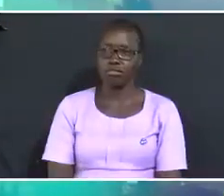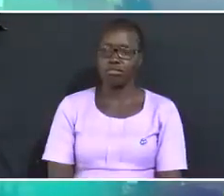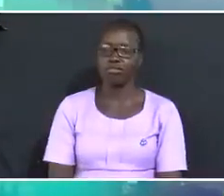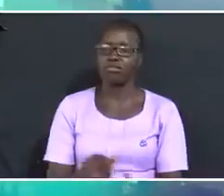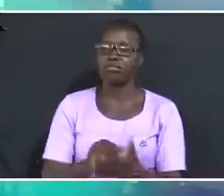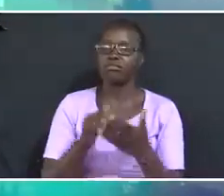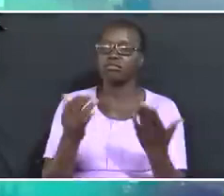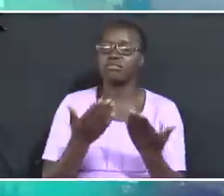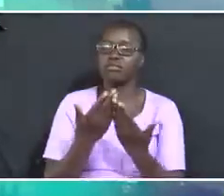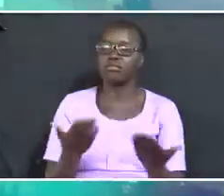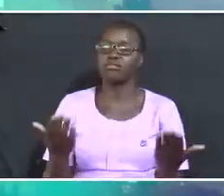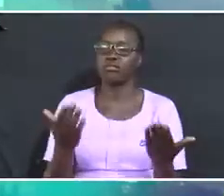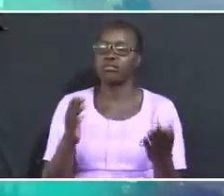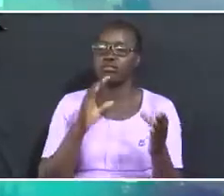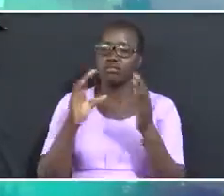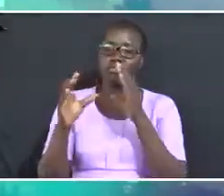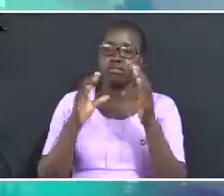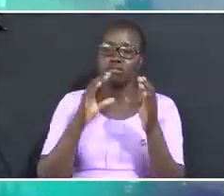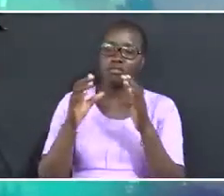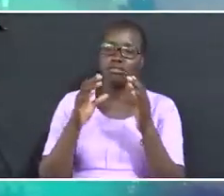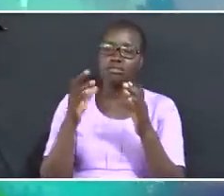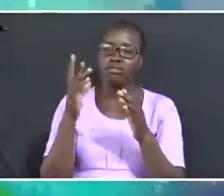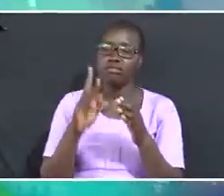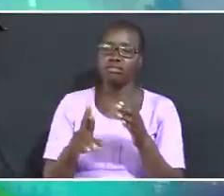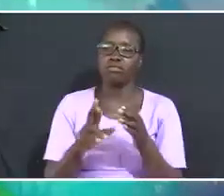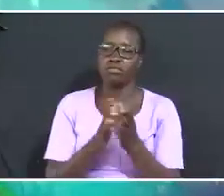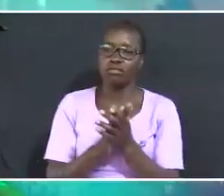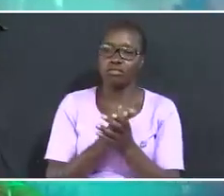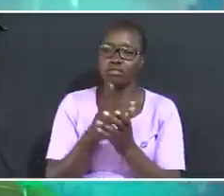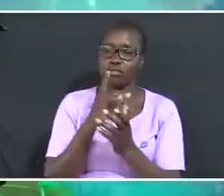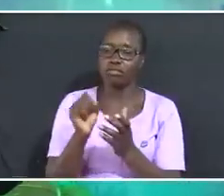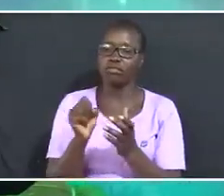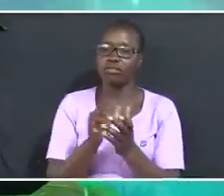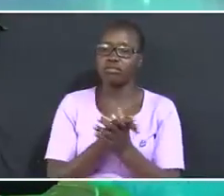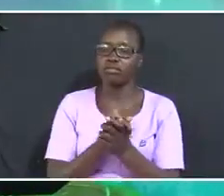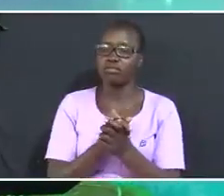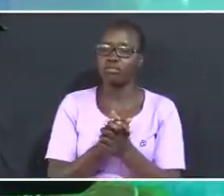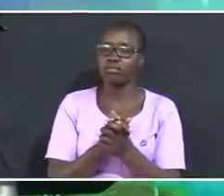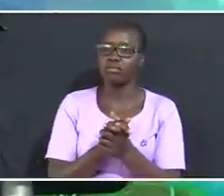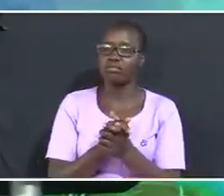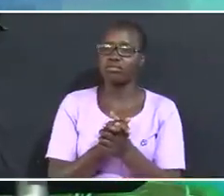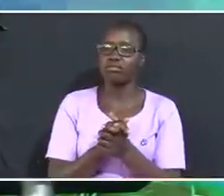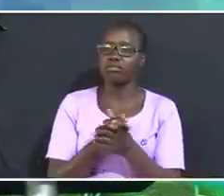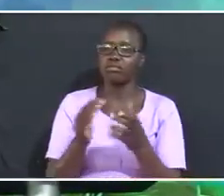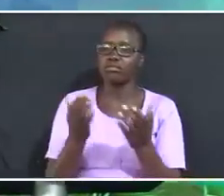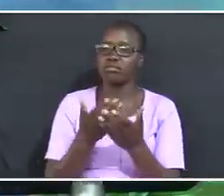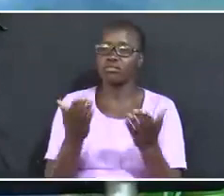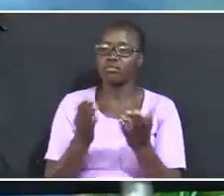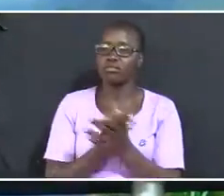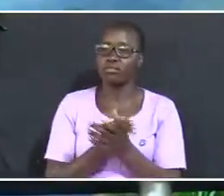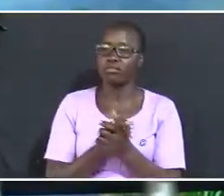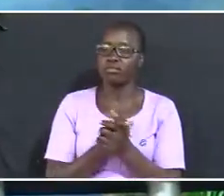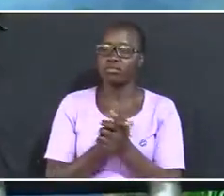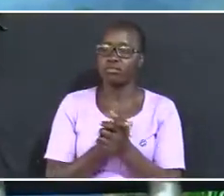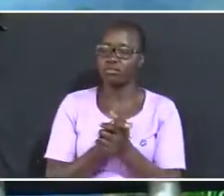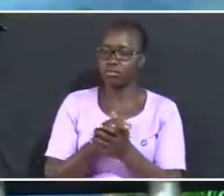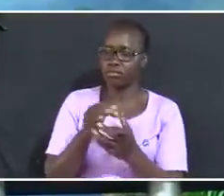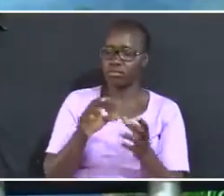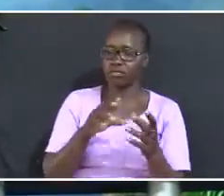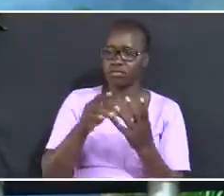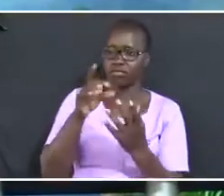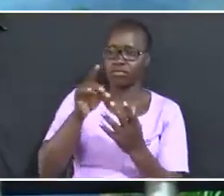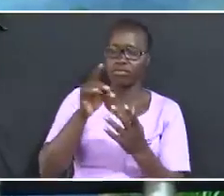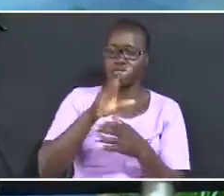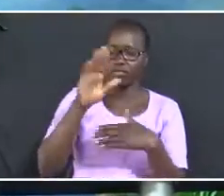That's how he begins his conversation. So that where we get the definition of